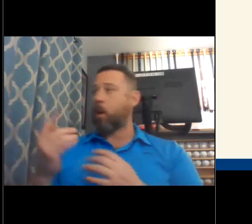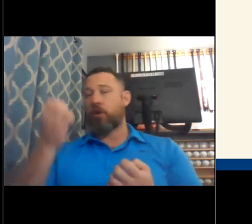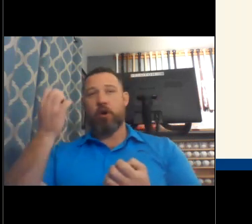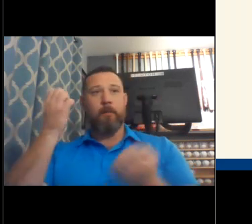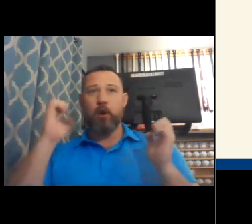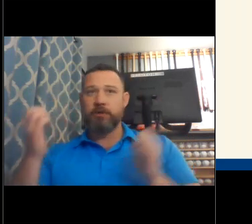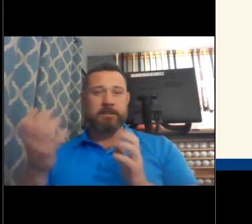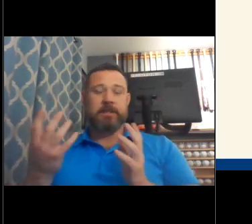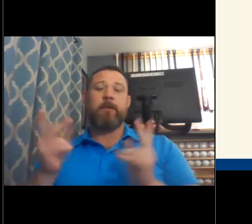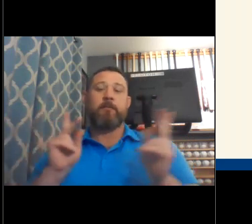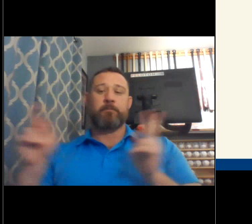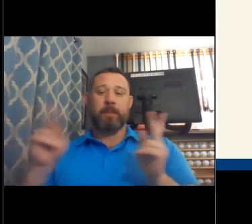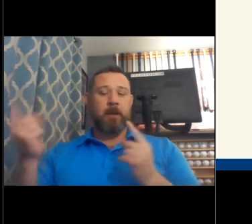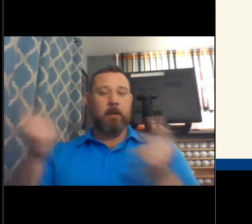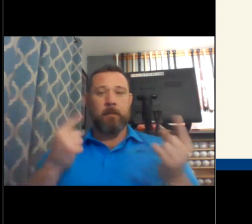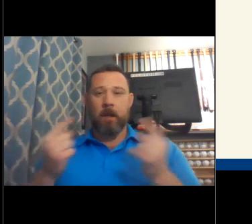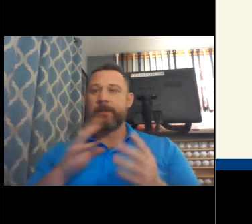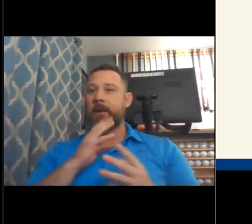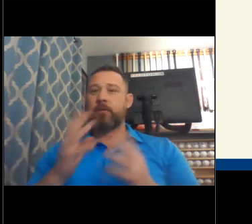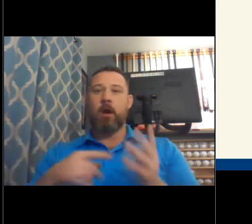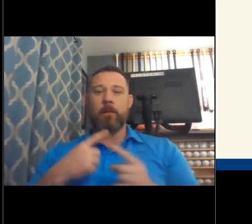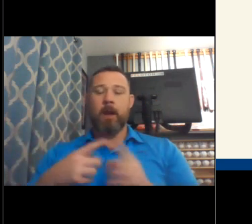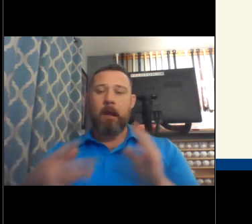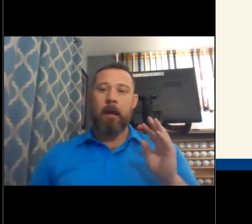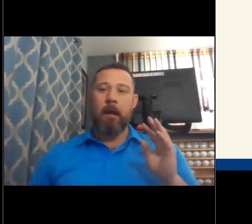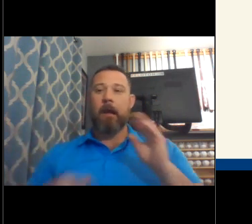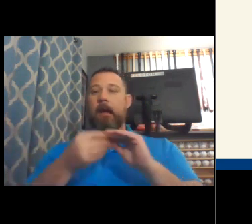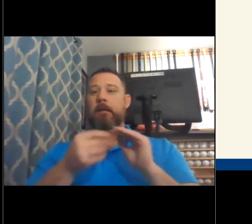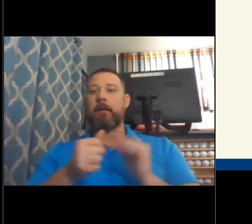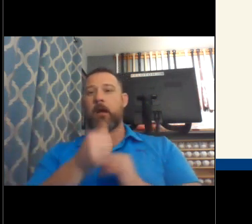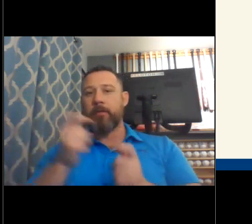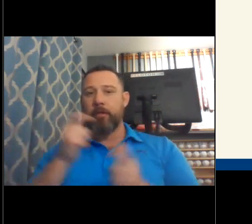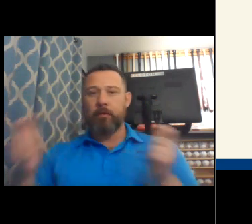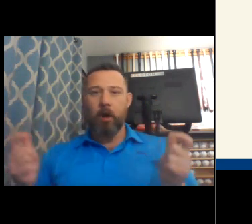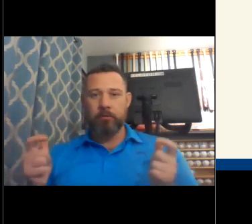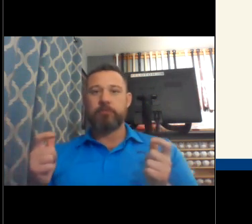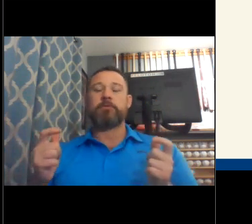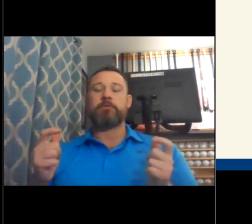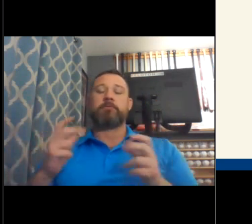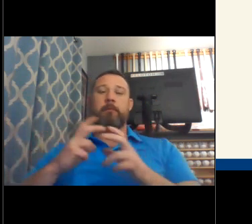people coming out. Now we're talking about adding other large-scale commercial